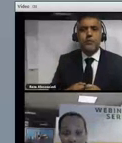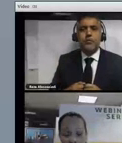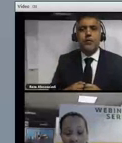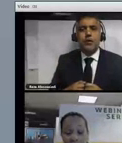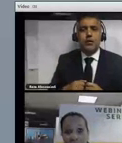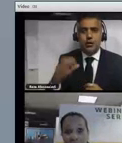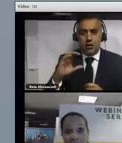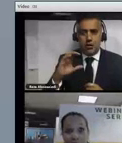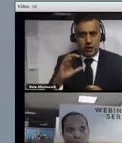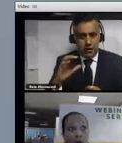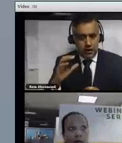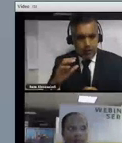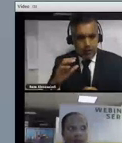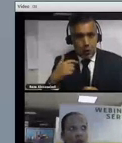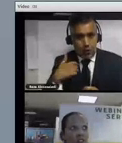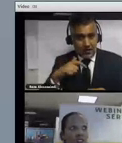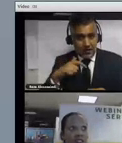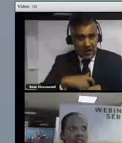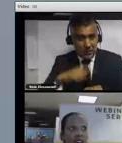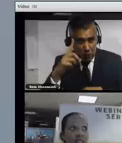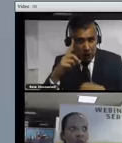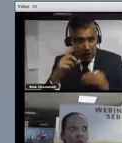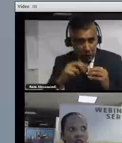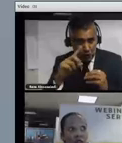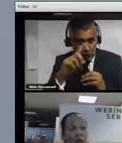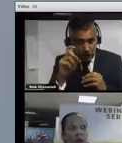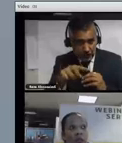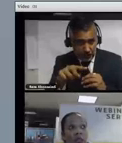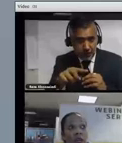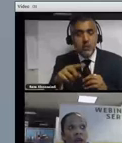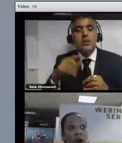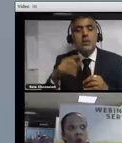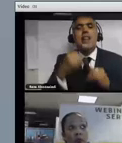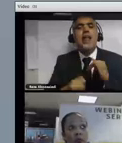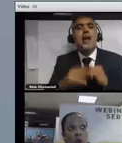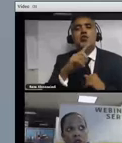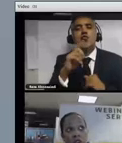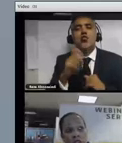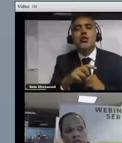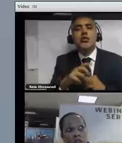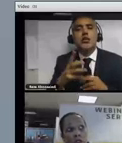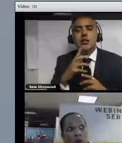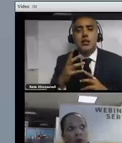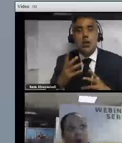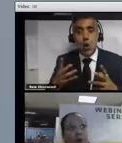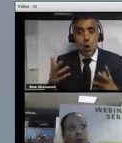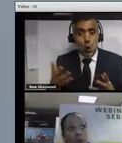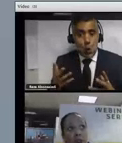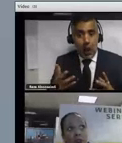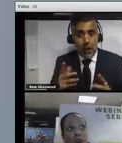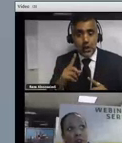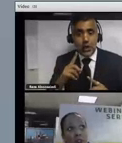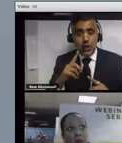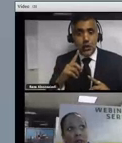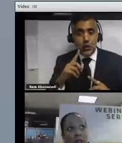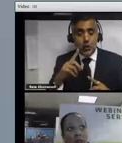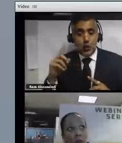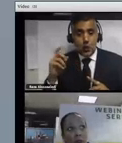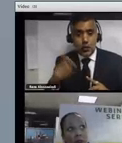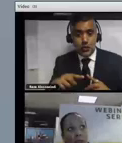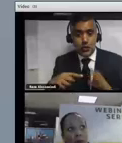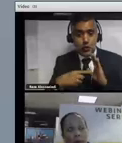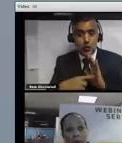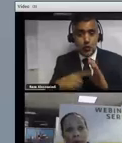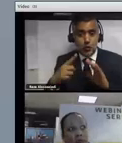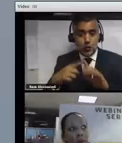So apparently I have time for one last question, and the last question will be, what questions stroke measurements were used to showcase the